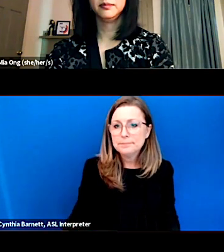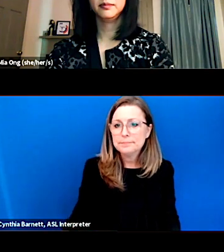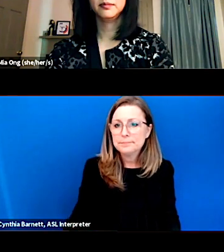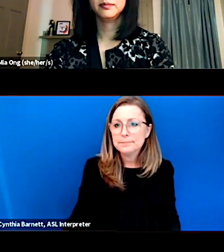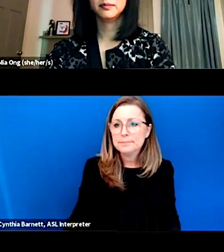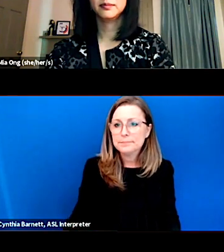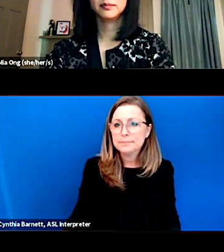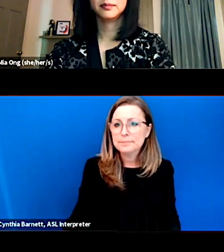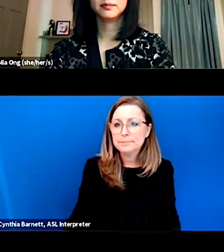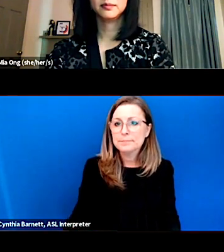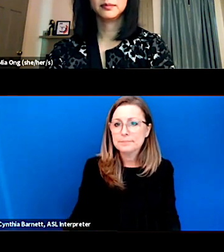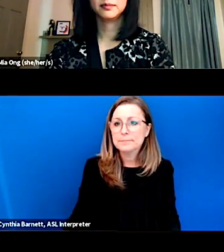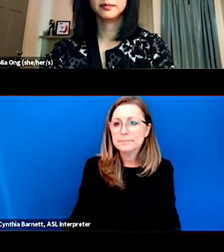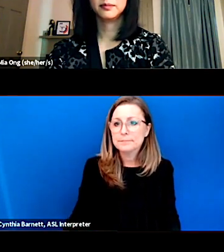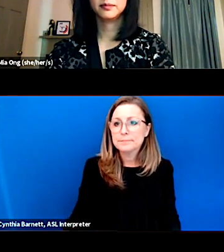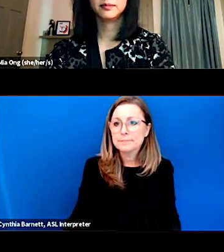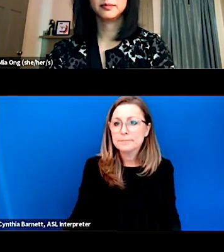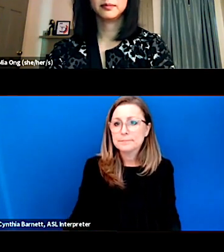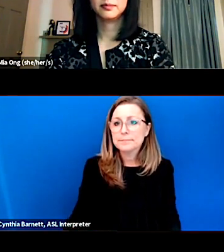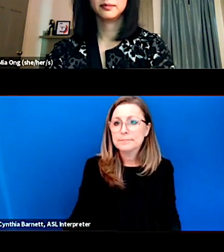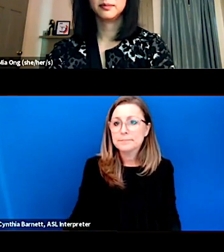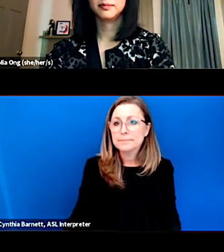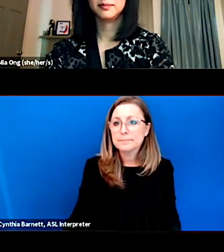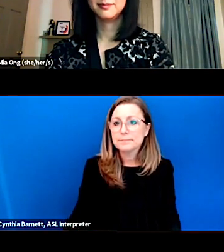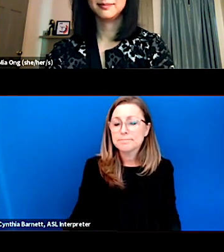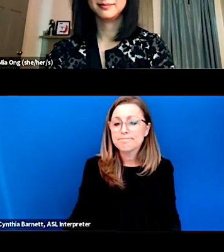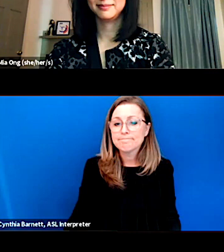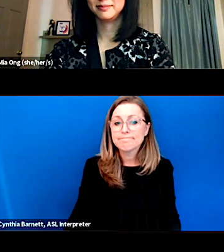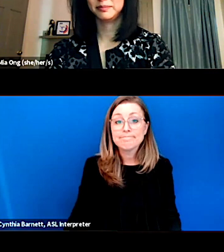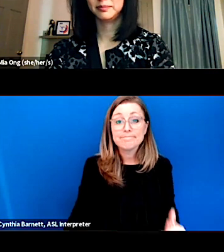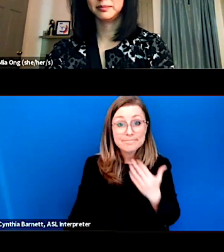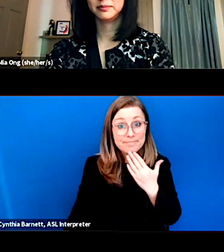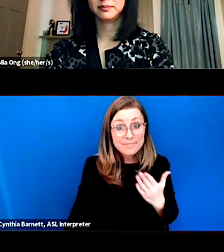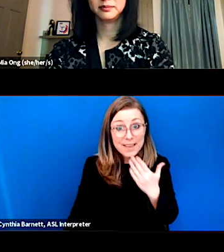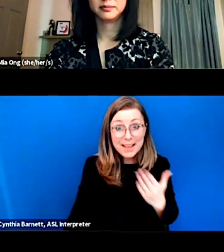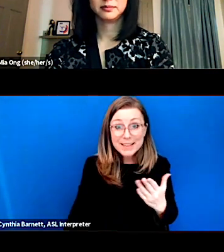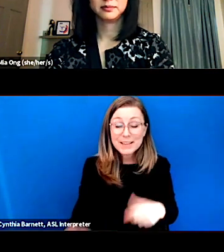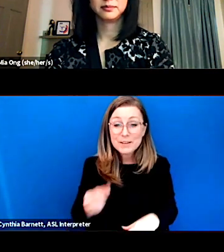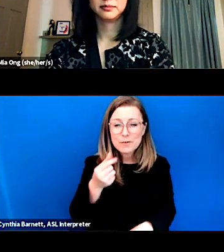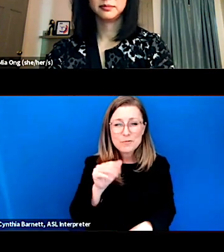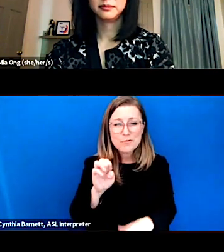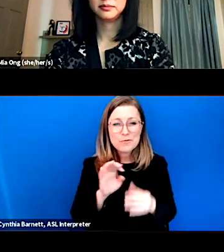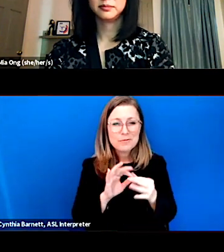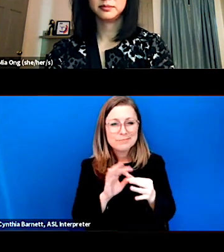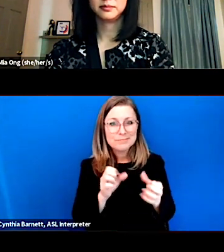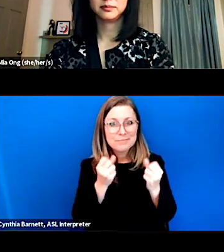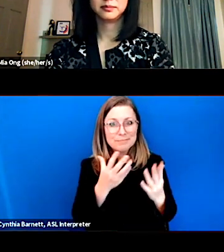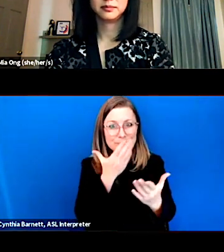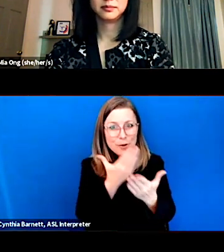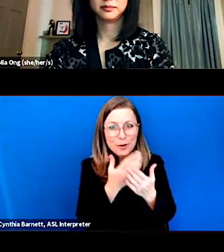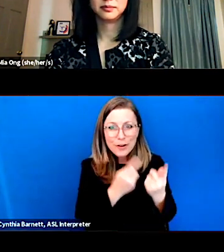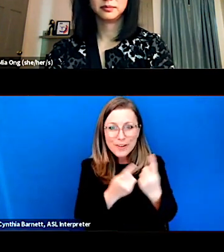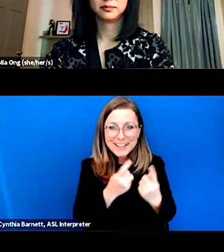Thank you. Yeah, there have been lots of good questions here. Well, I guess we're to our